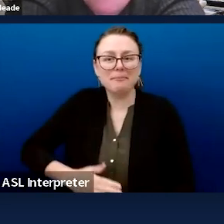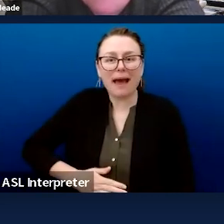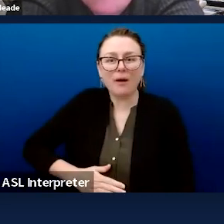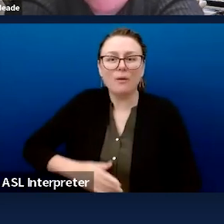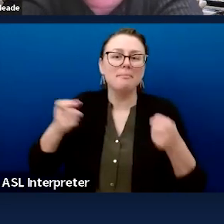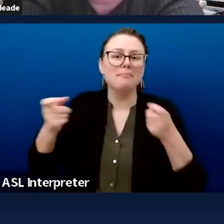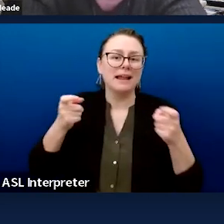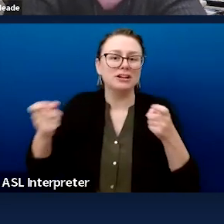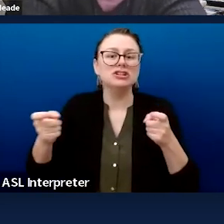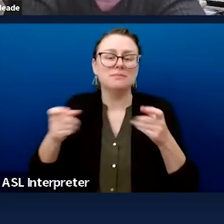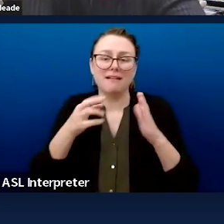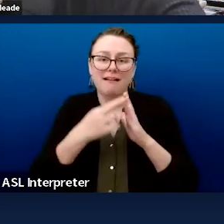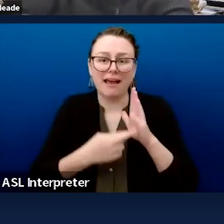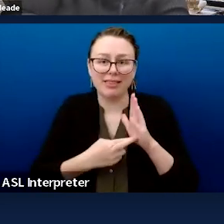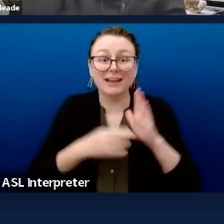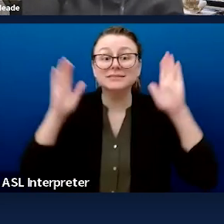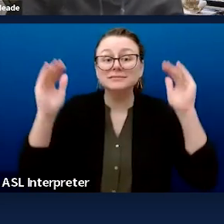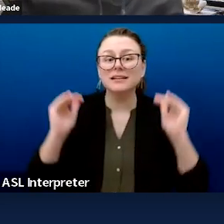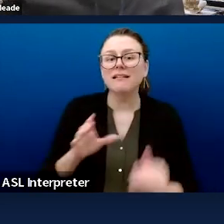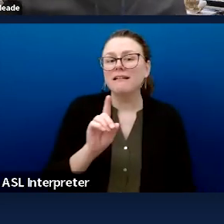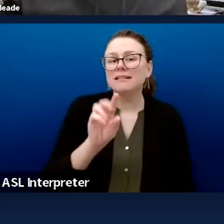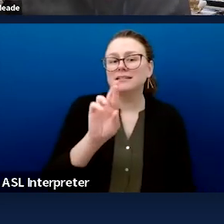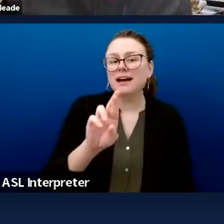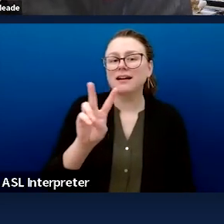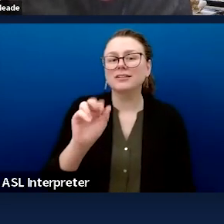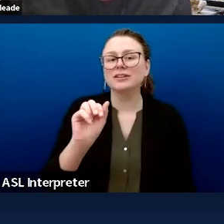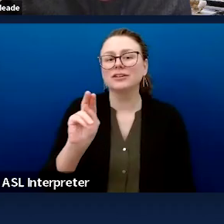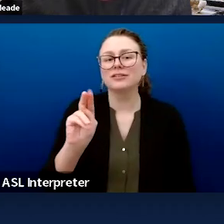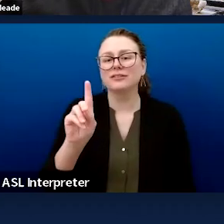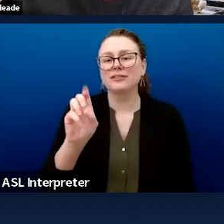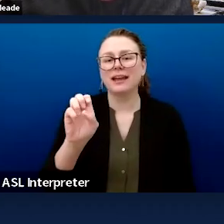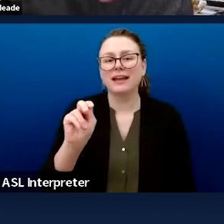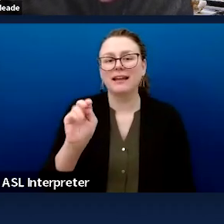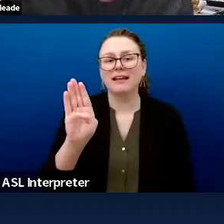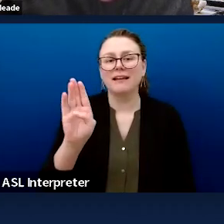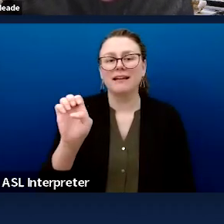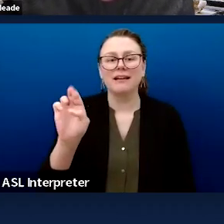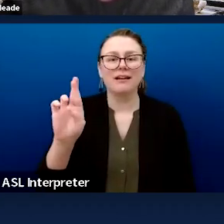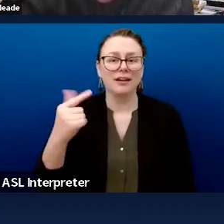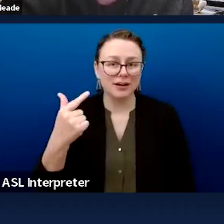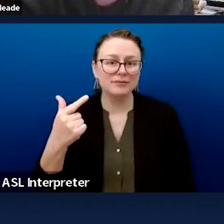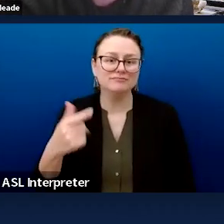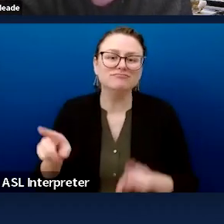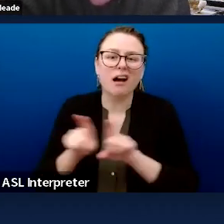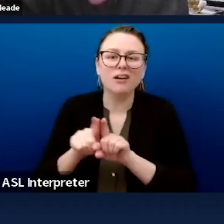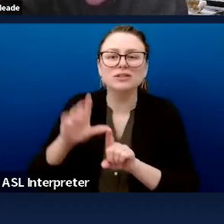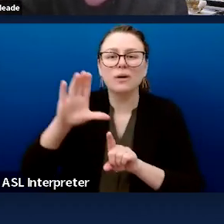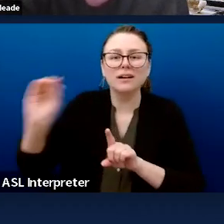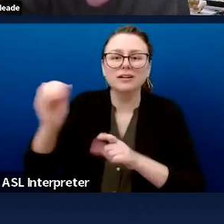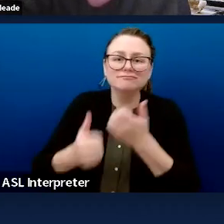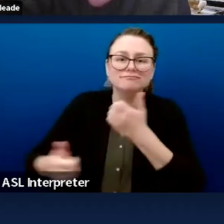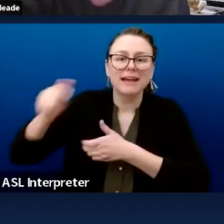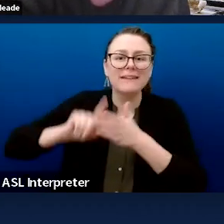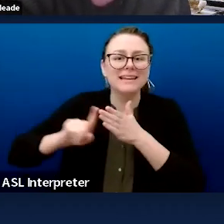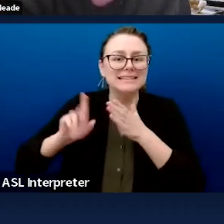Dr. Jonathan Vandenberg is also a principal investigator for the Michigan